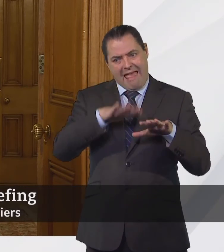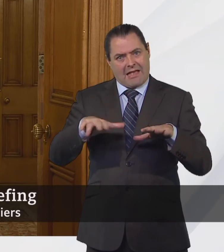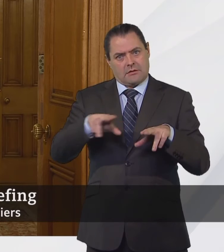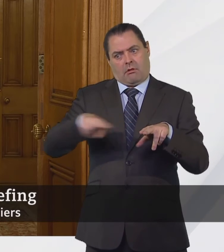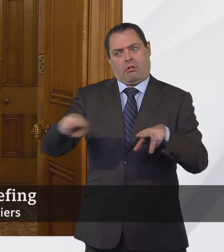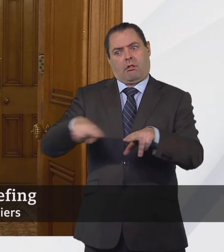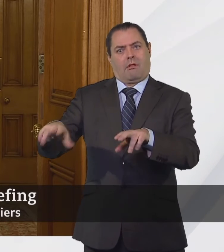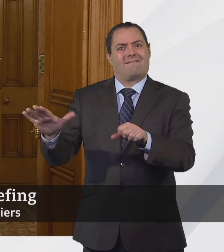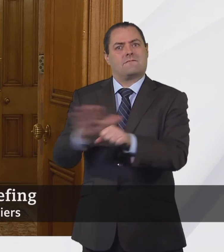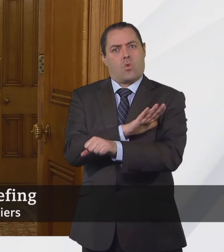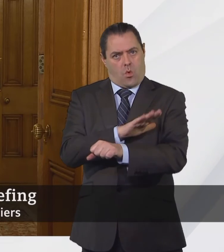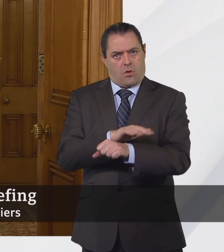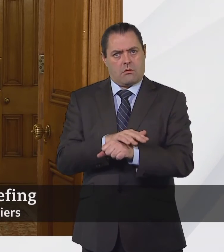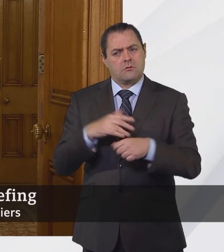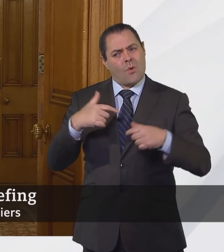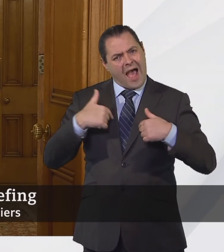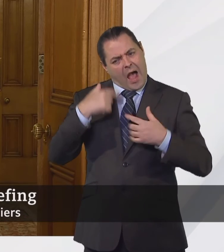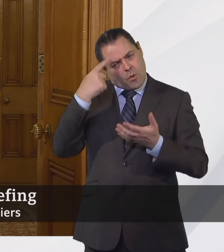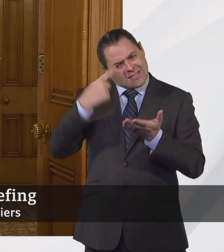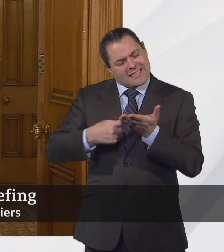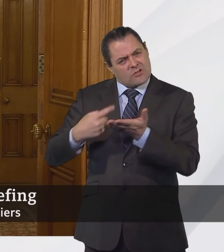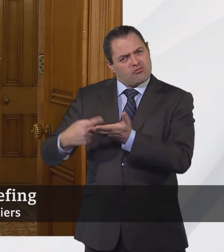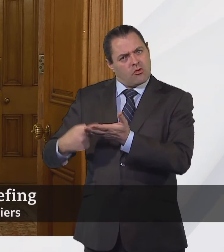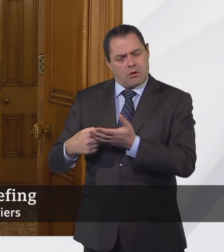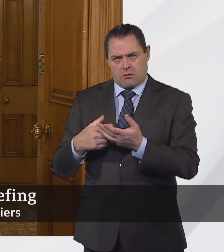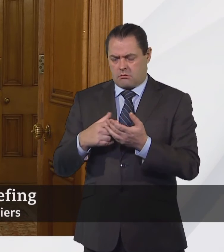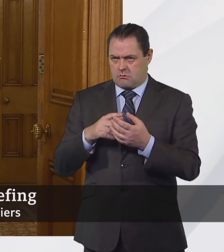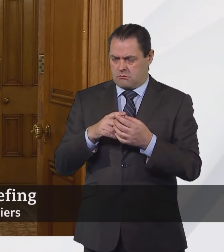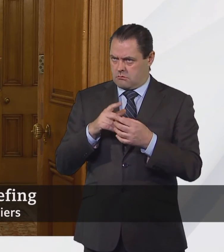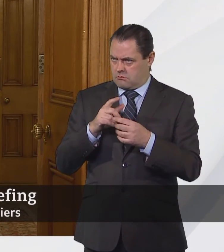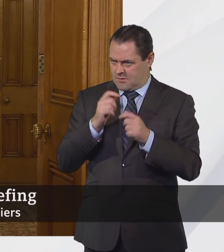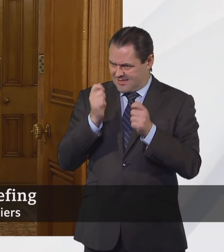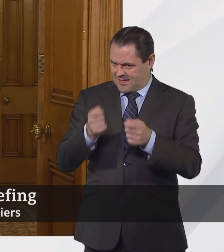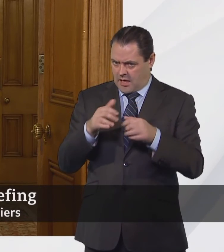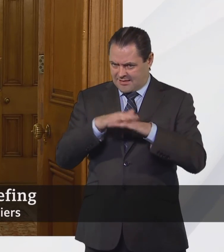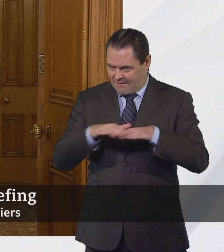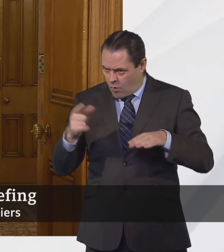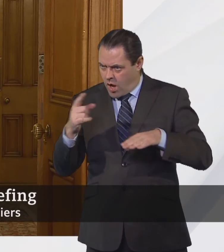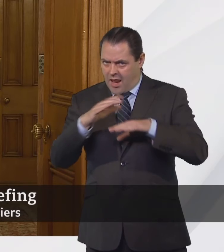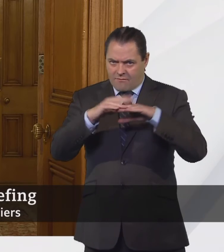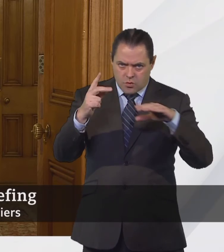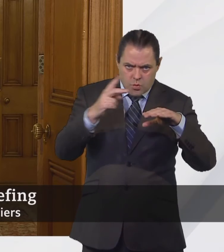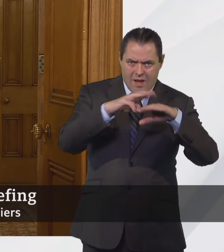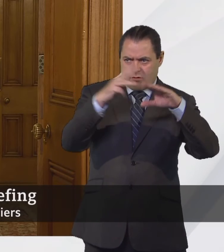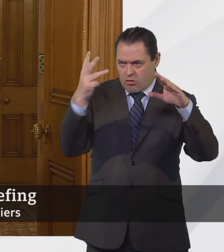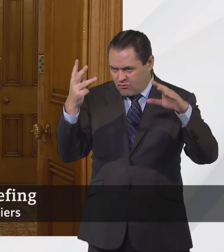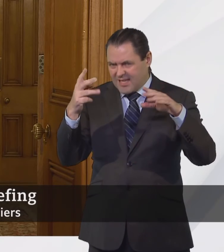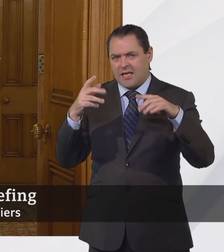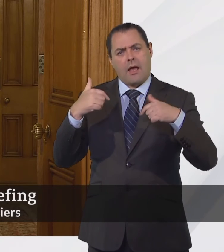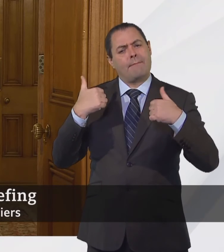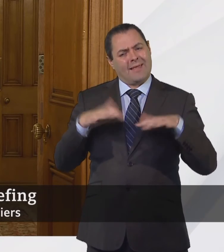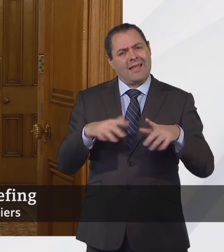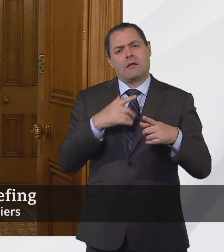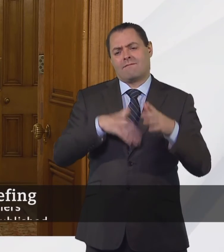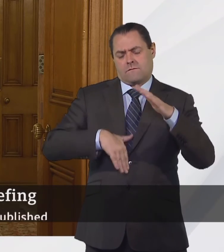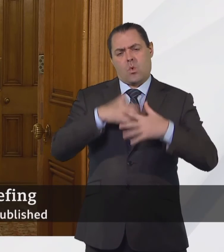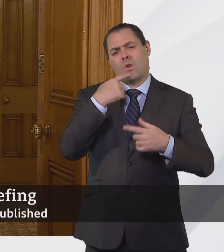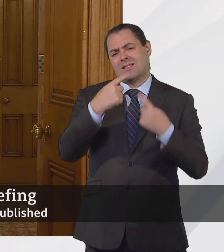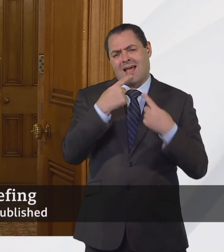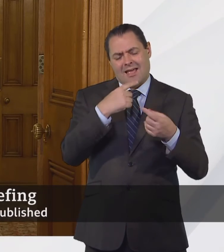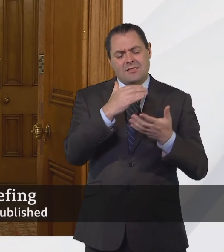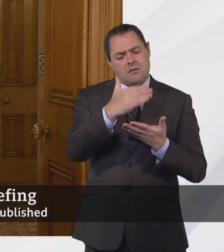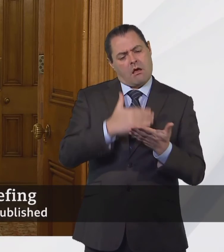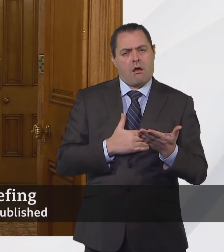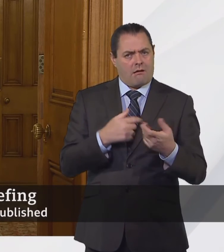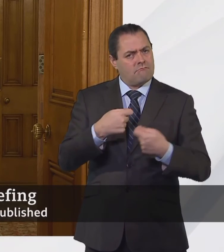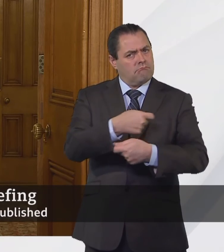the reasons behind the decisions in each area. To find out how this affects you, log on to gov.uk, where all the information